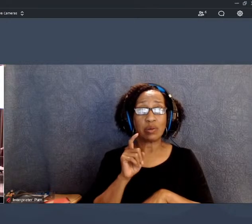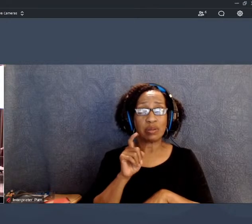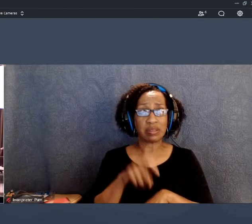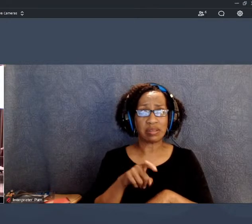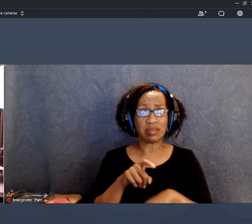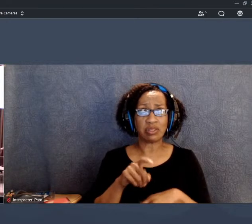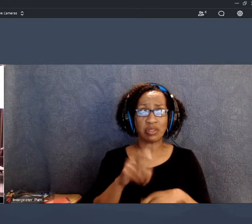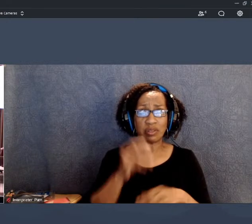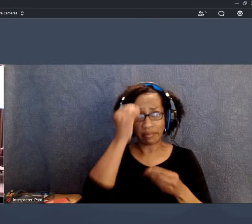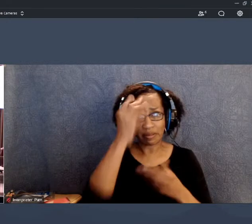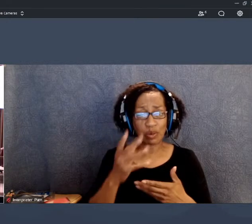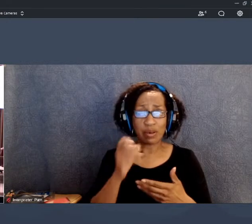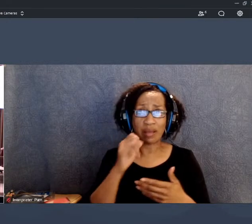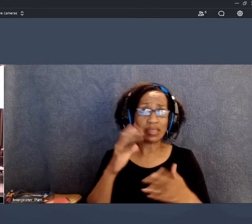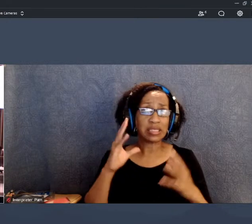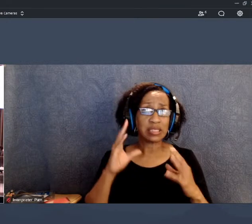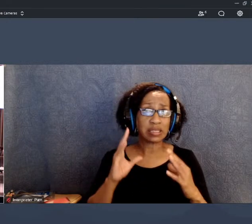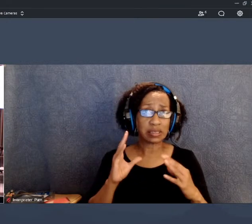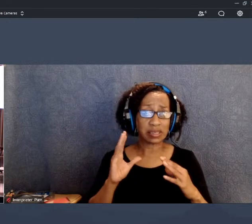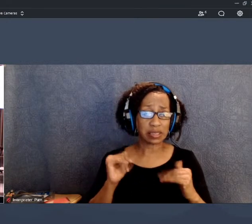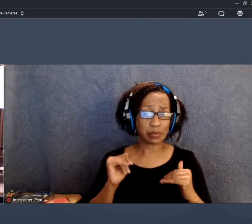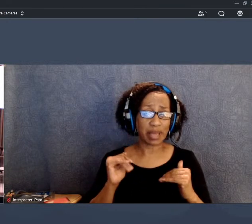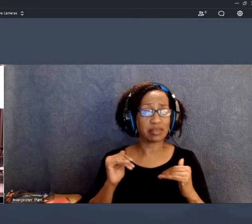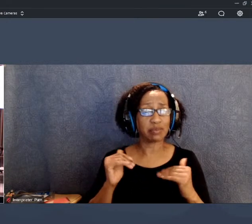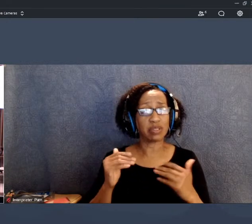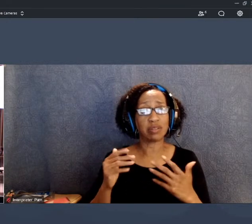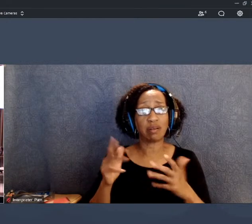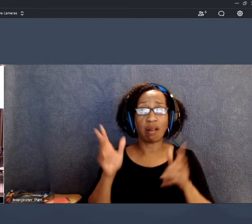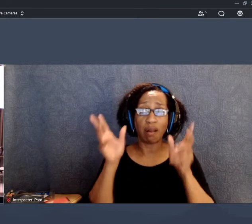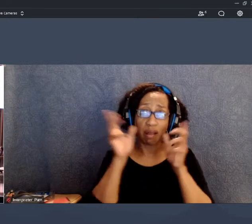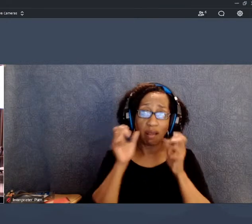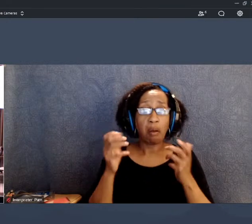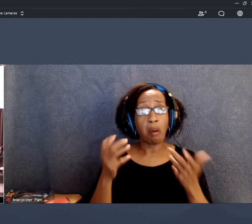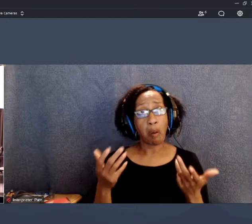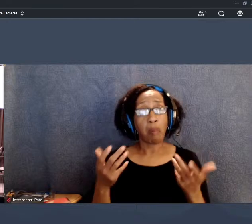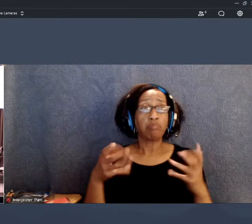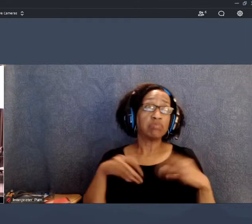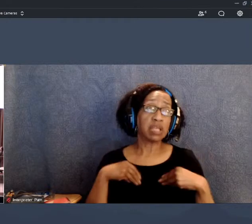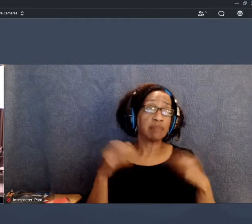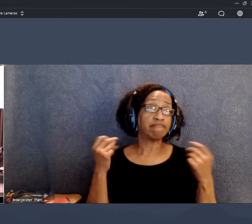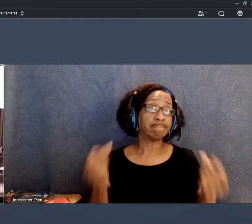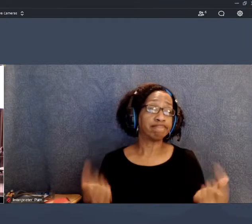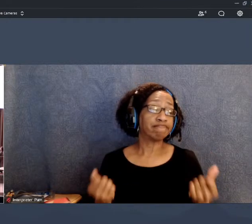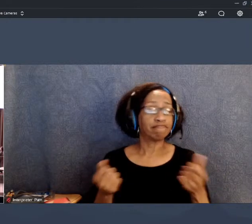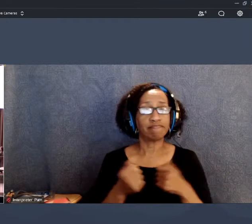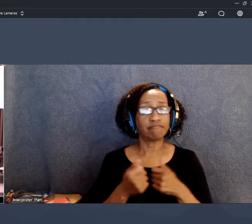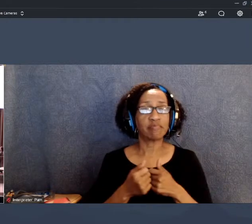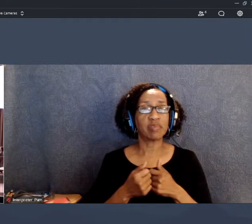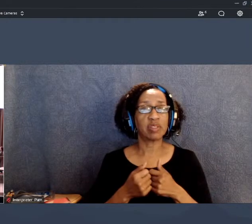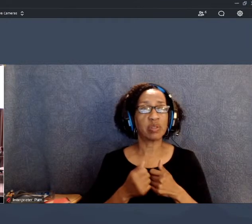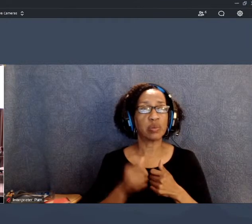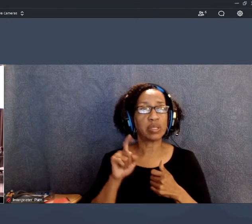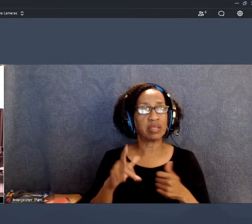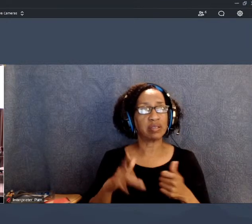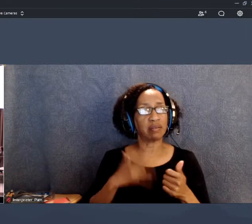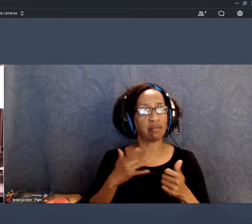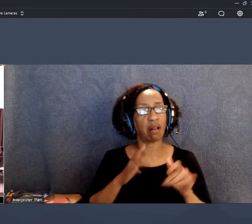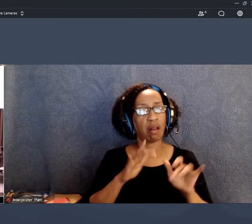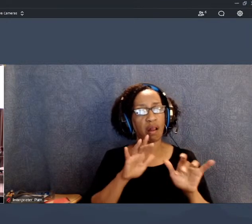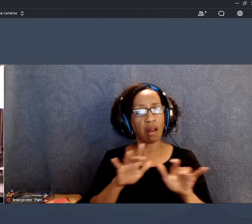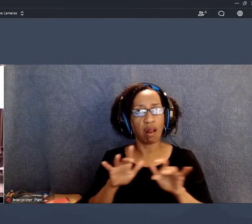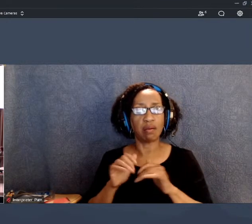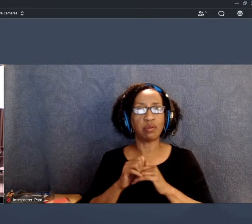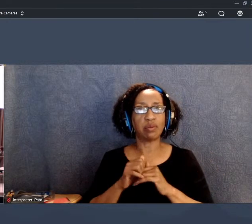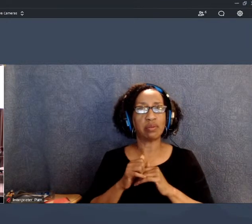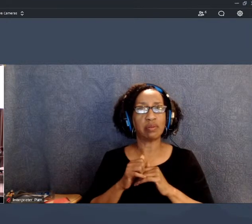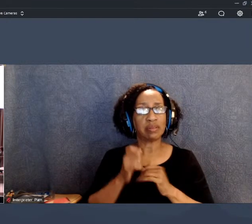regards to how other people feel about some of these decisions. So I support it. I don't want to see any more trash